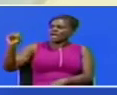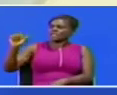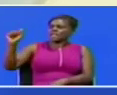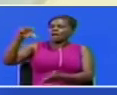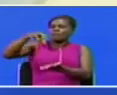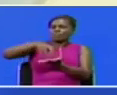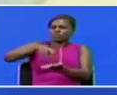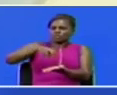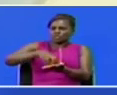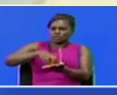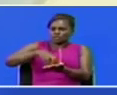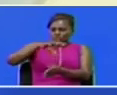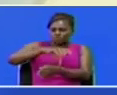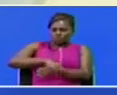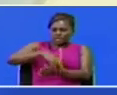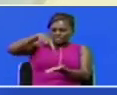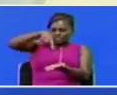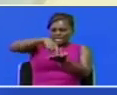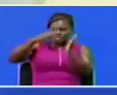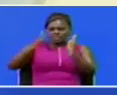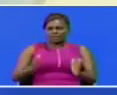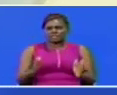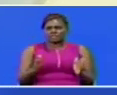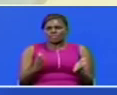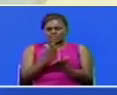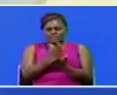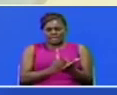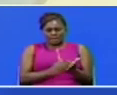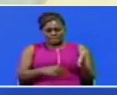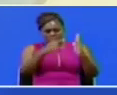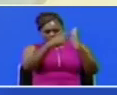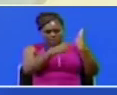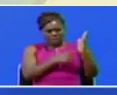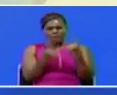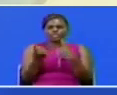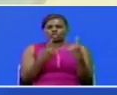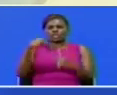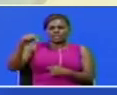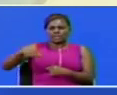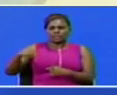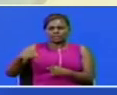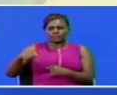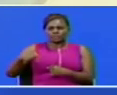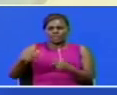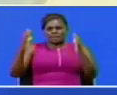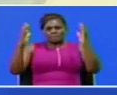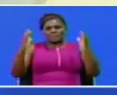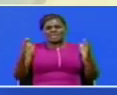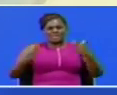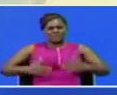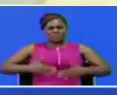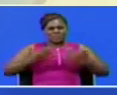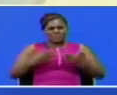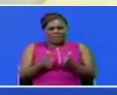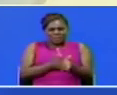NASA trying to find a candidate for the presidential race. And that is some of the issues that he'll be speaking while here, around here. There is a huge excitement here